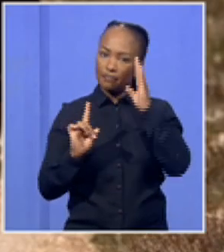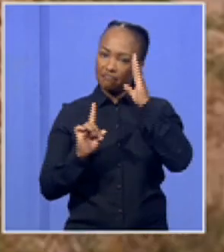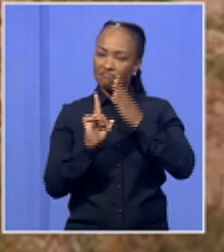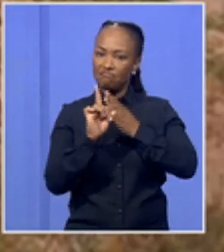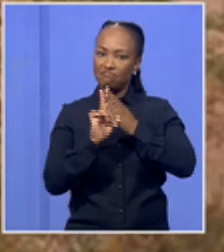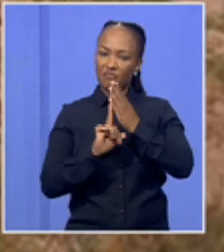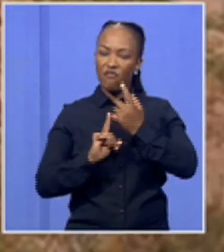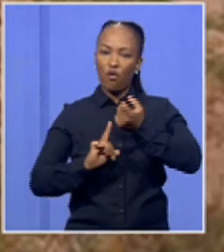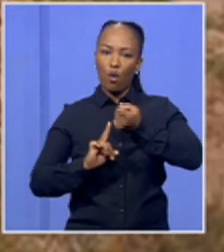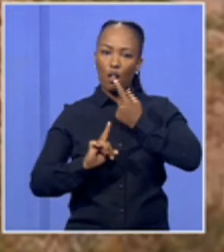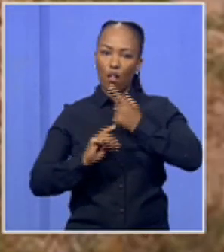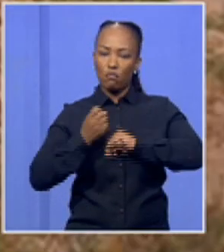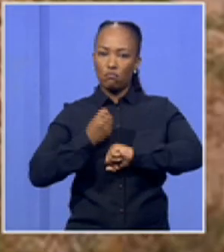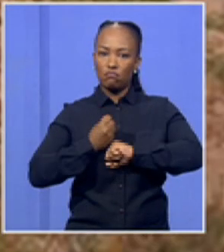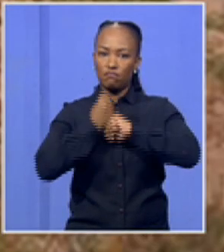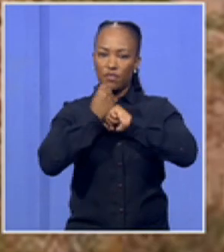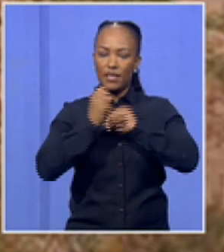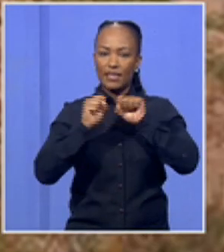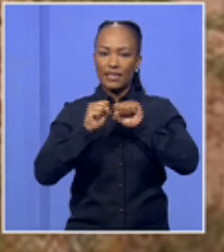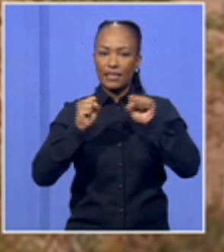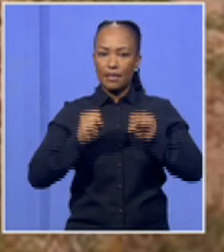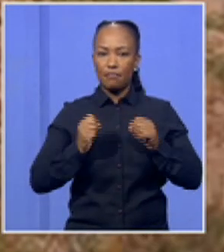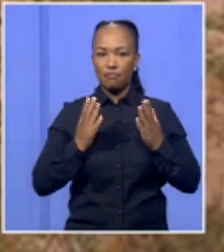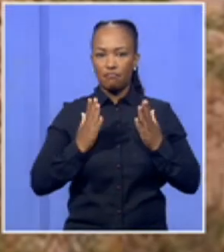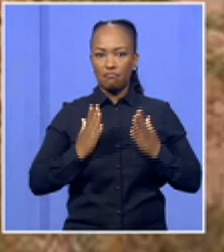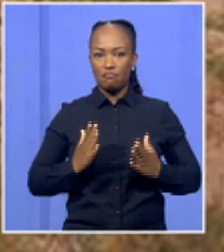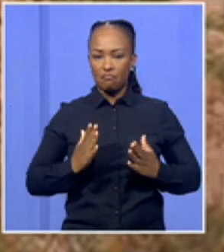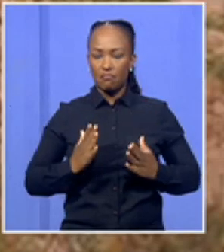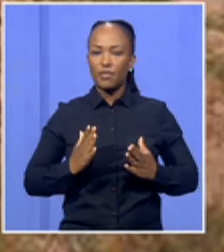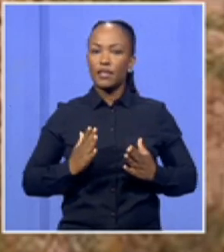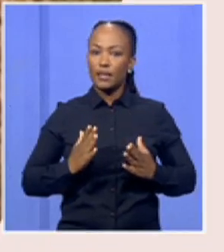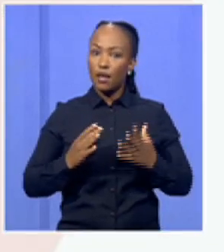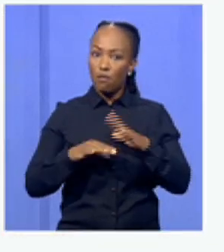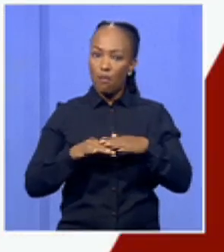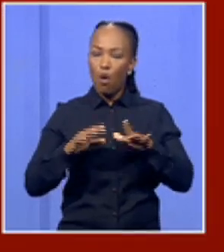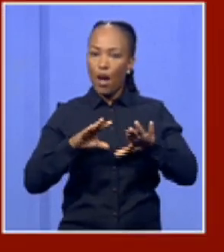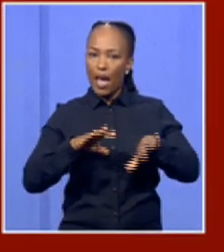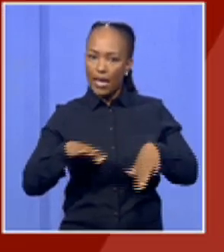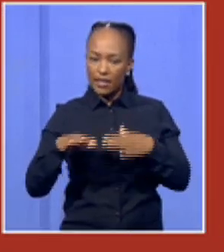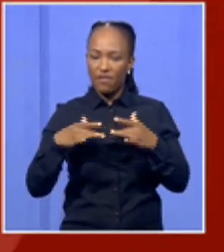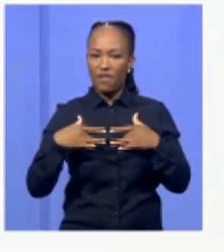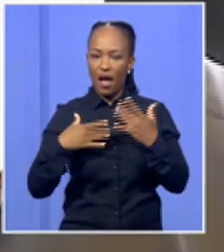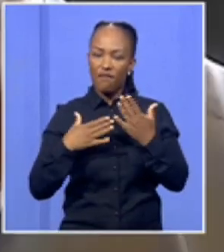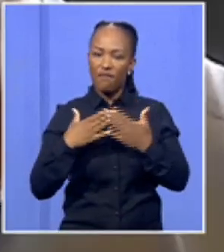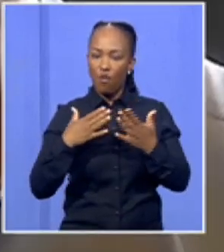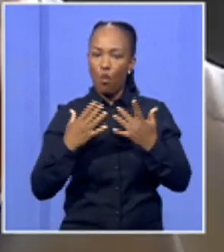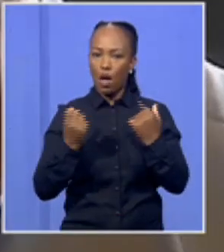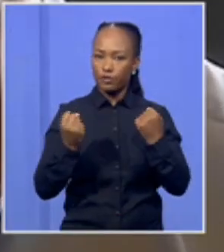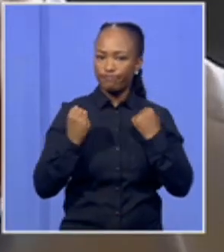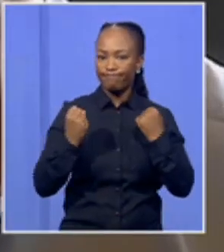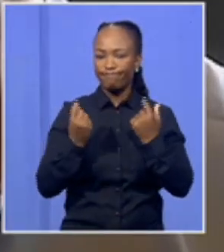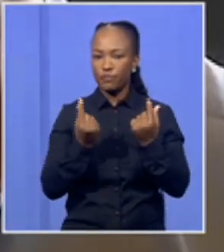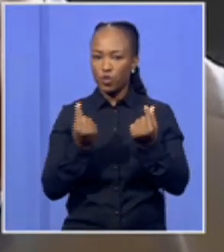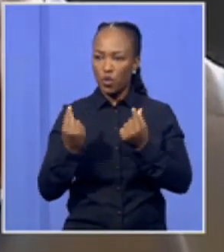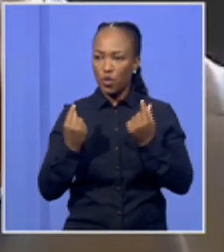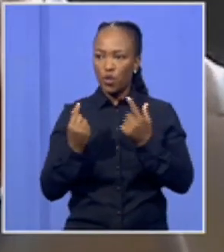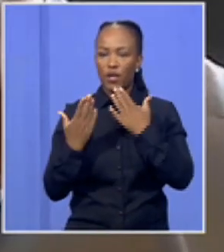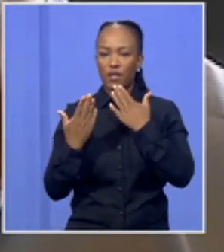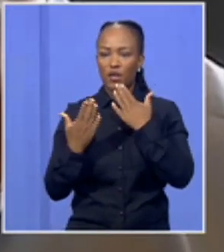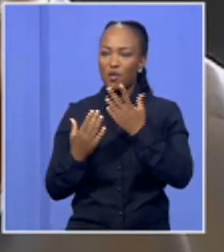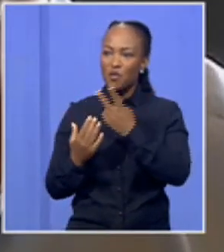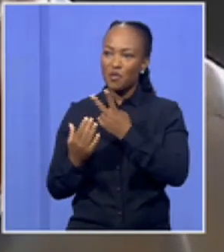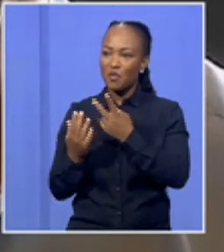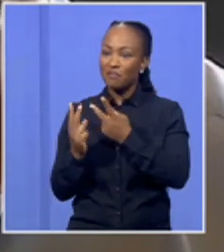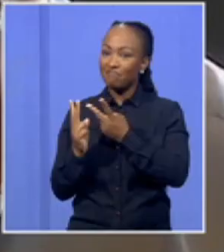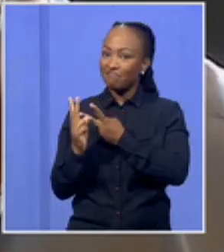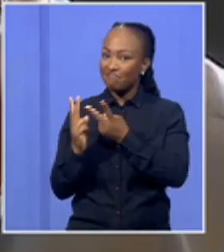what supplements one should take when they have active lifestyles. A very, very good morning to you. Thank you so much for joining us this morning. And